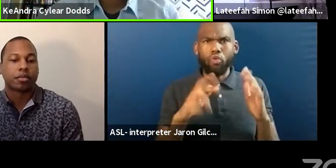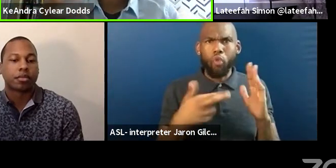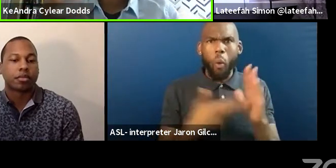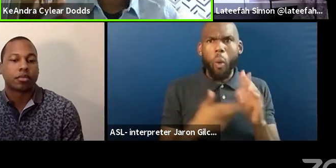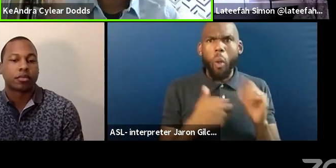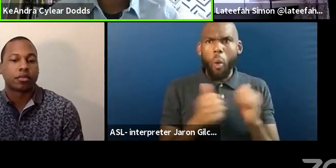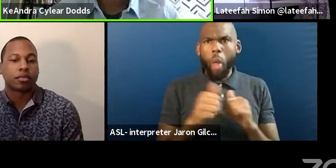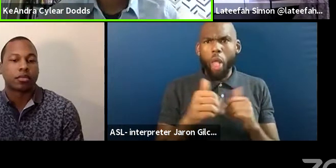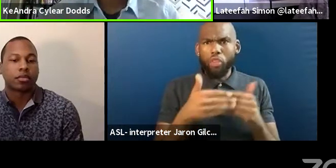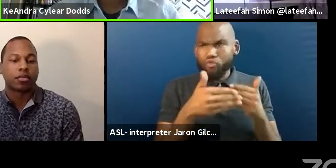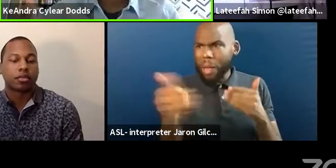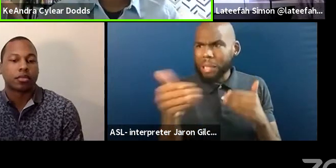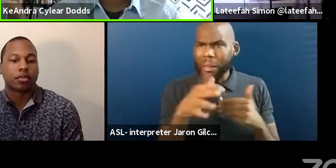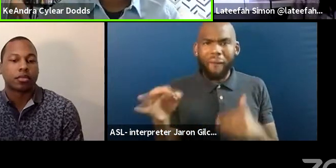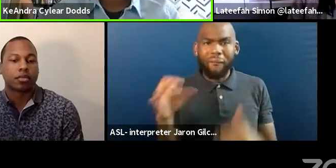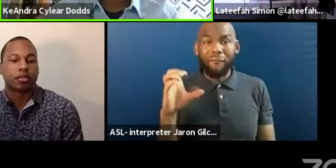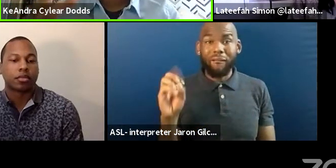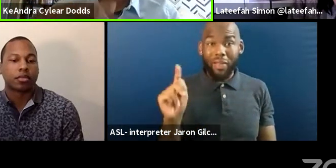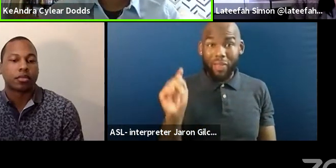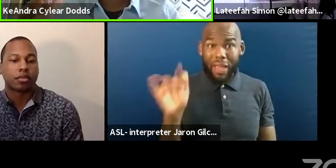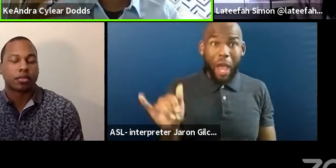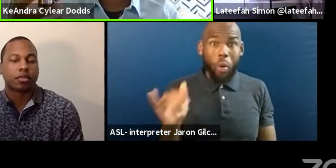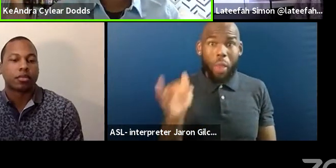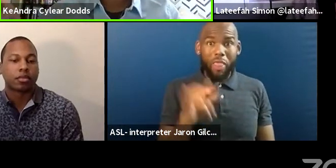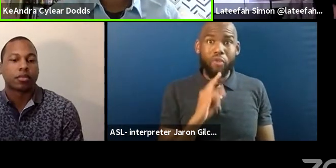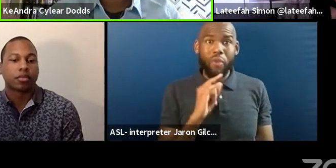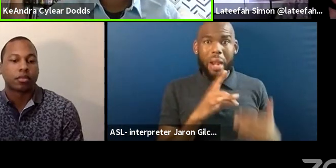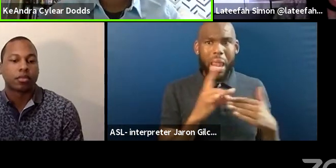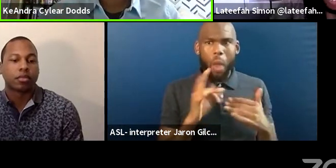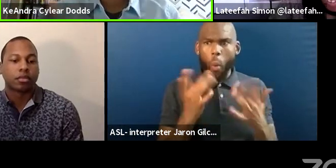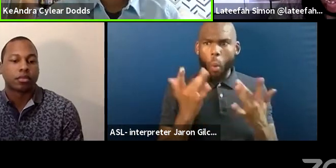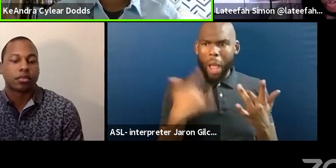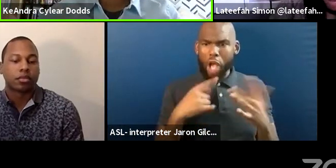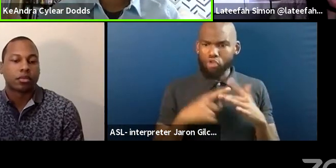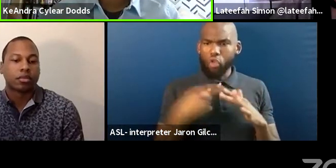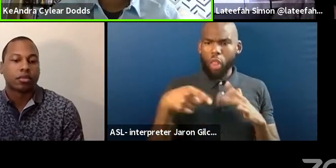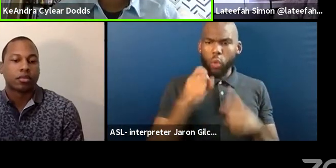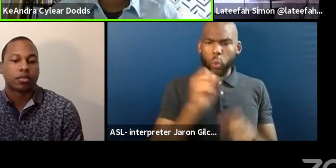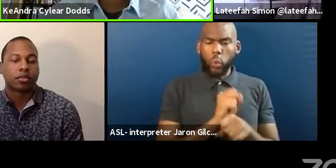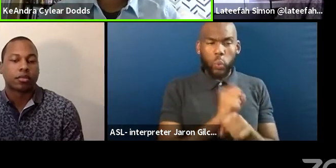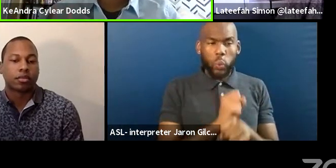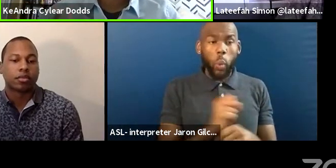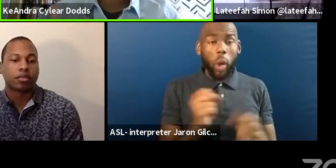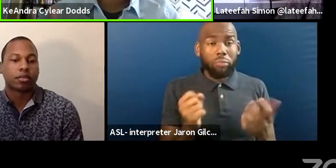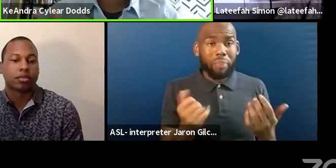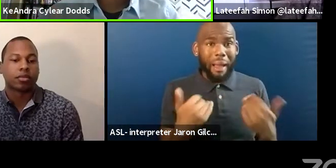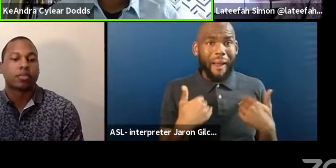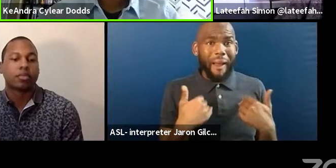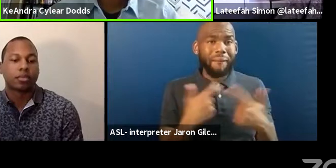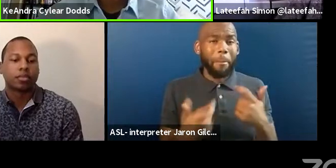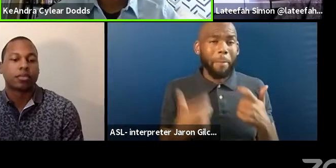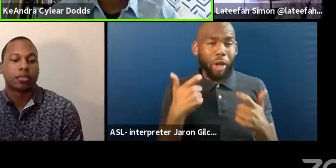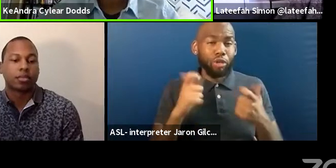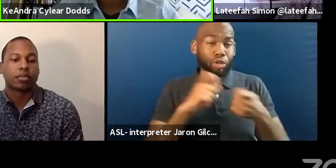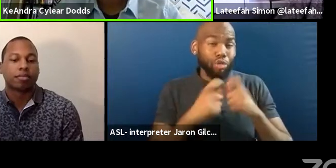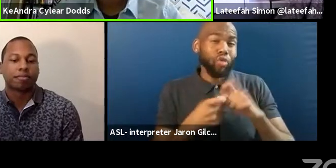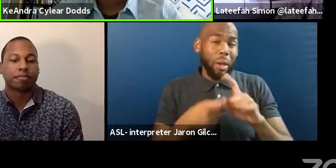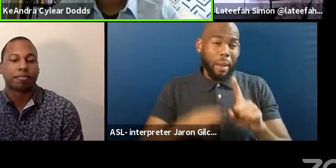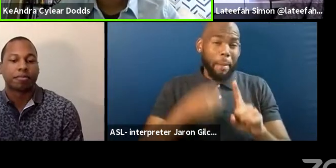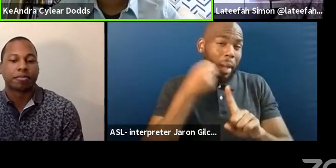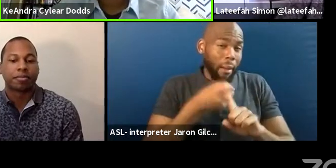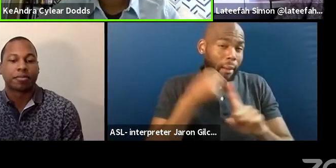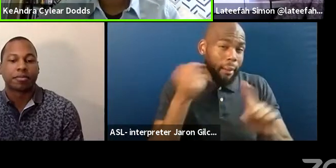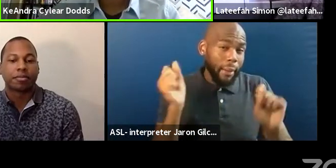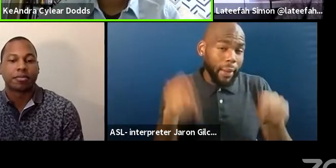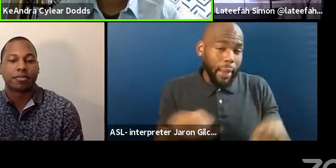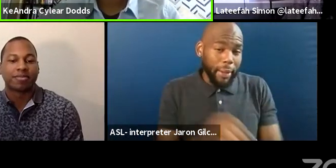also supports, why I started doing this work, because of the potential to be able to have a greater change and impact. So